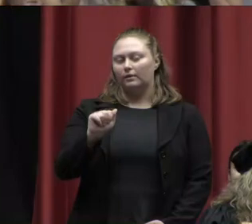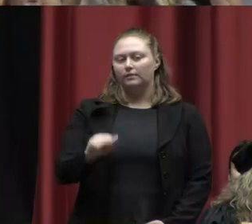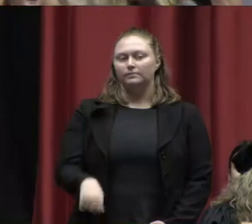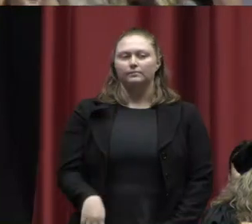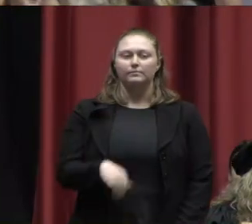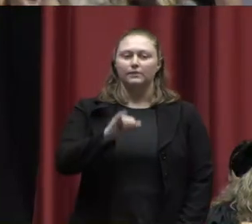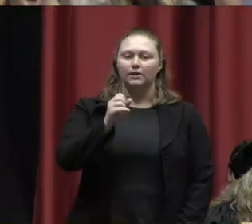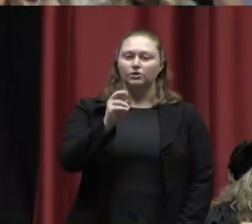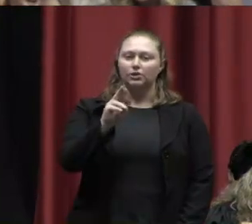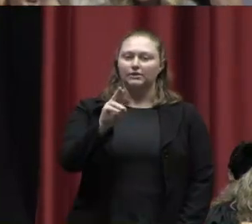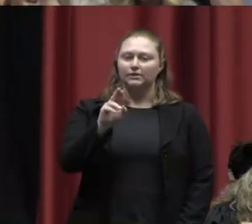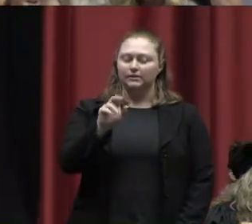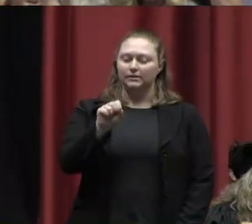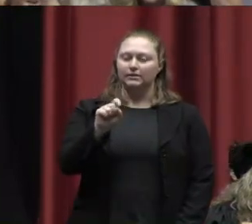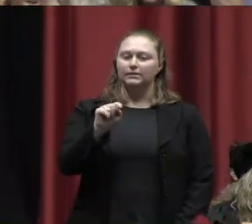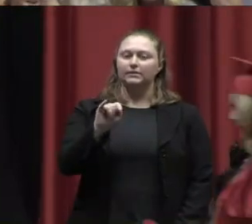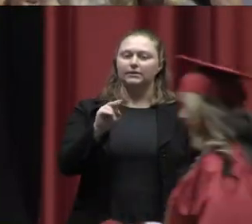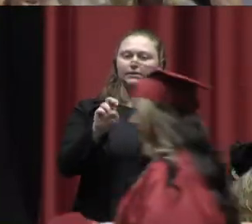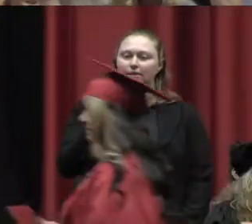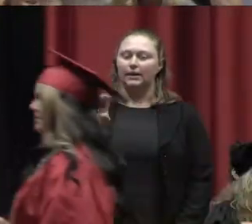Justin Fleeby.